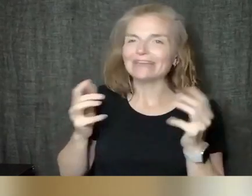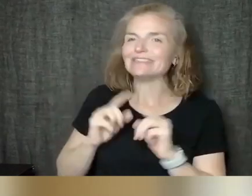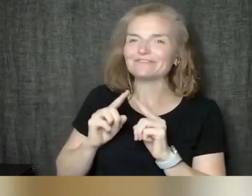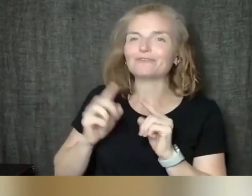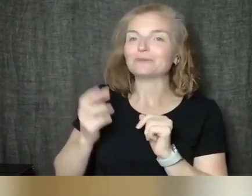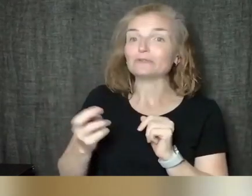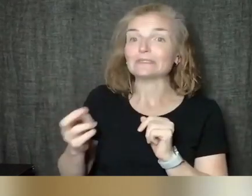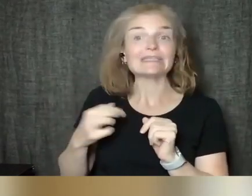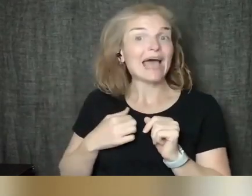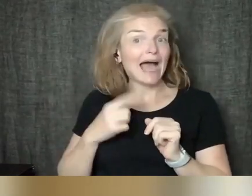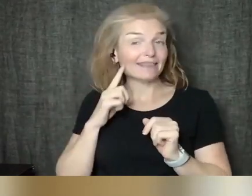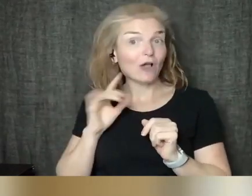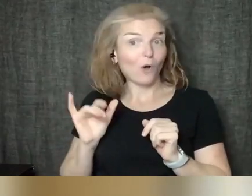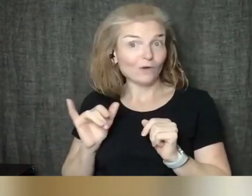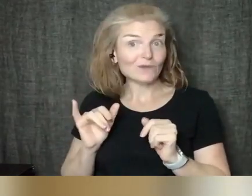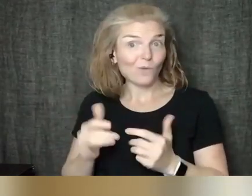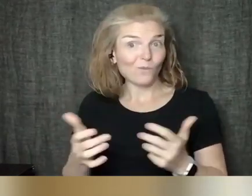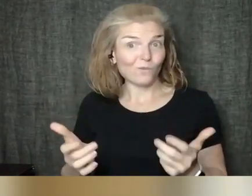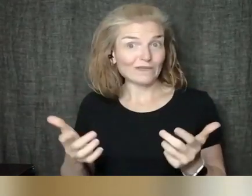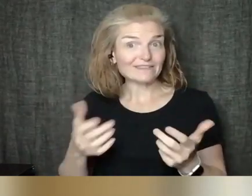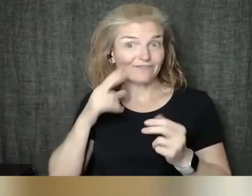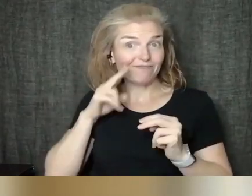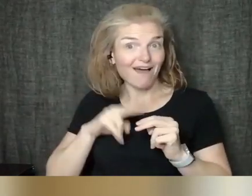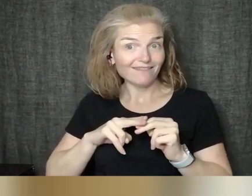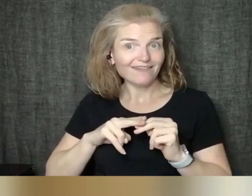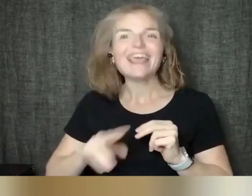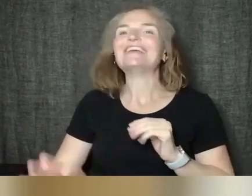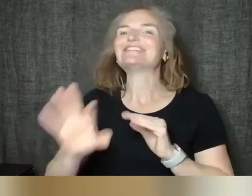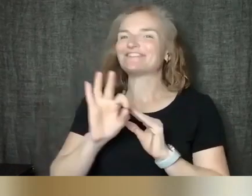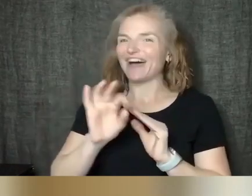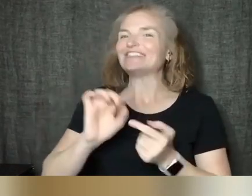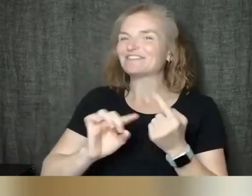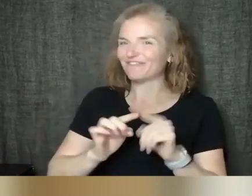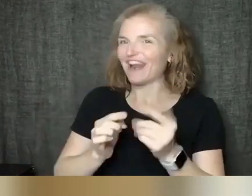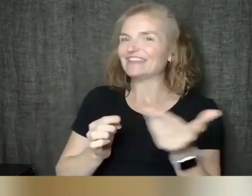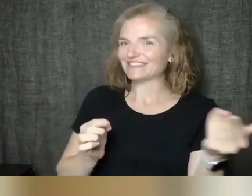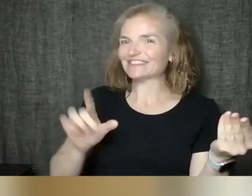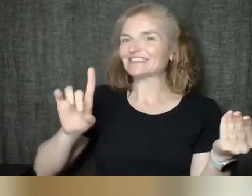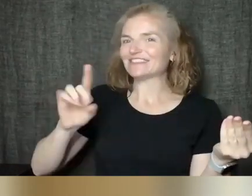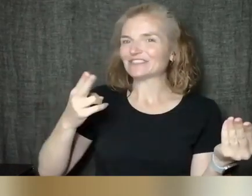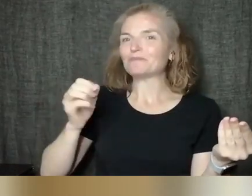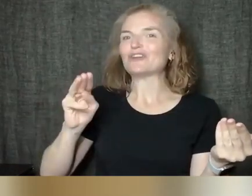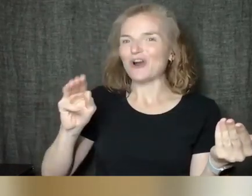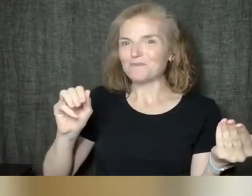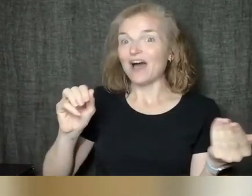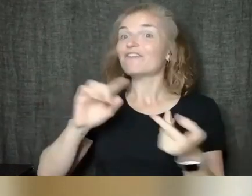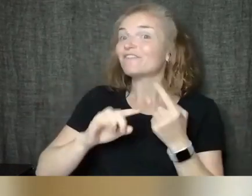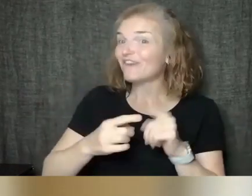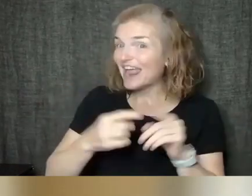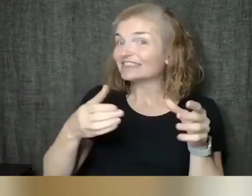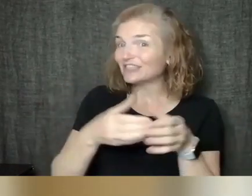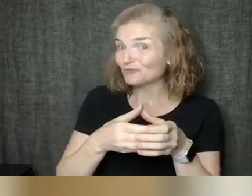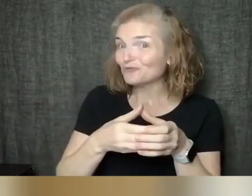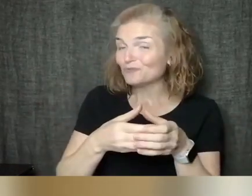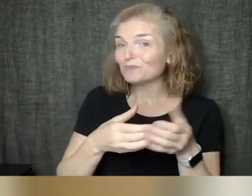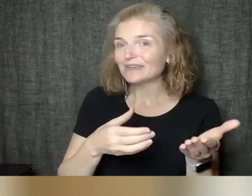also think what's great fun is to get some Dharma friends together. I know a number of groups that say, oh, I'm going to just get